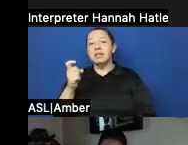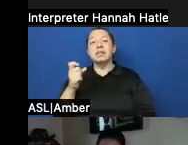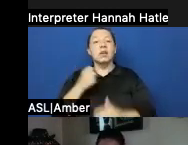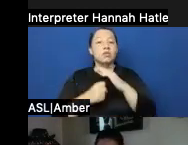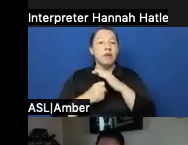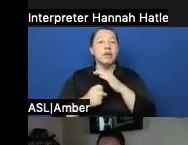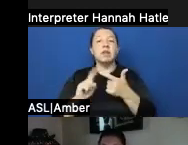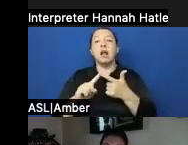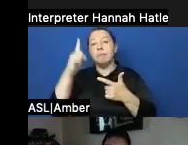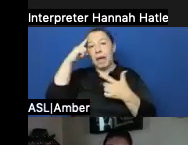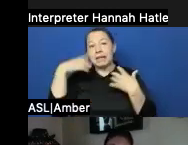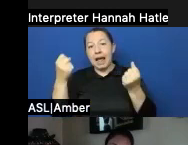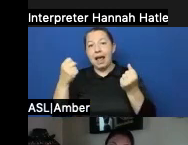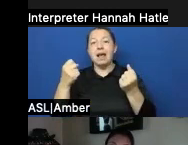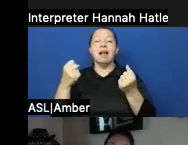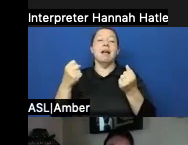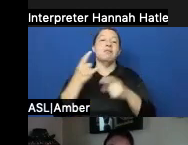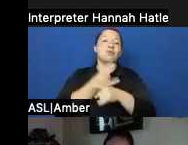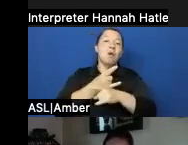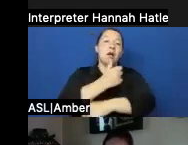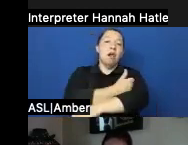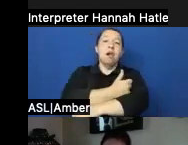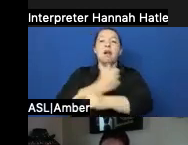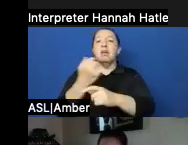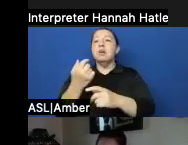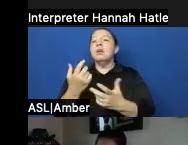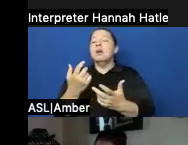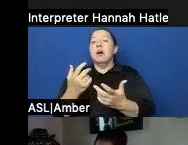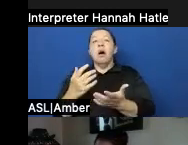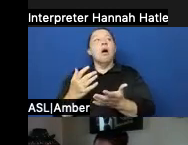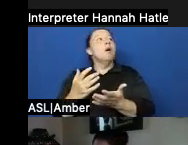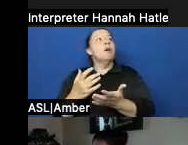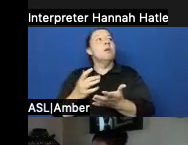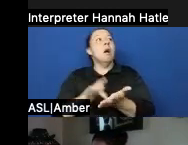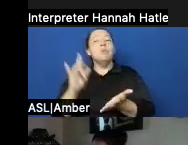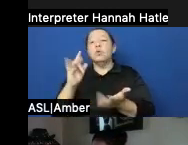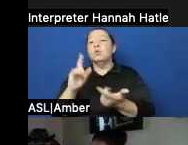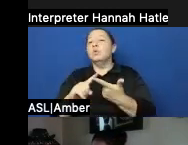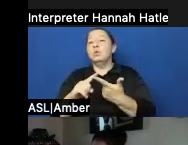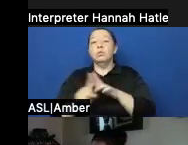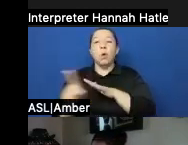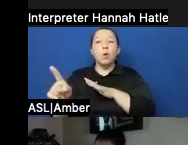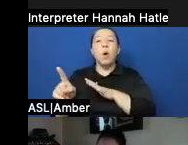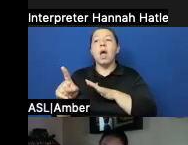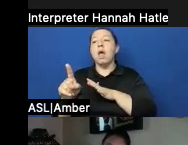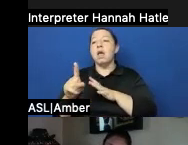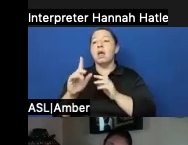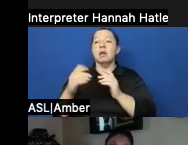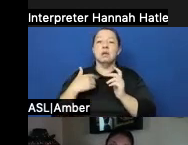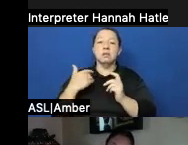abuse, housing, homelessness, runaway homeless youth, murdered and missing,